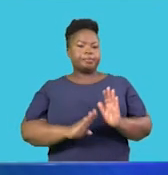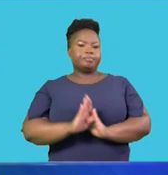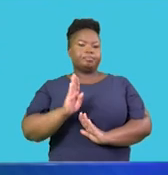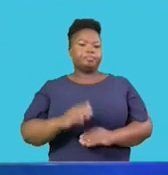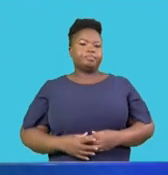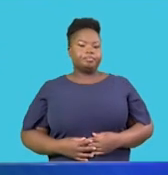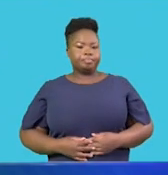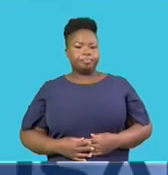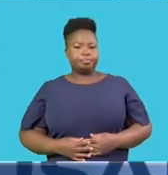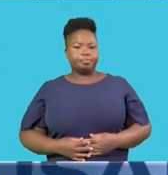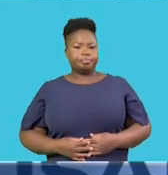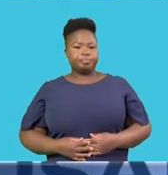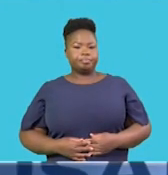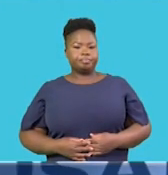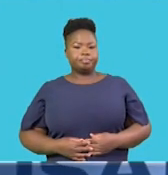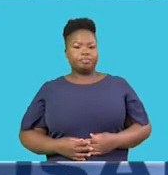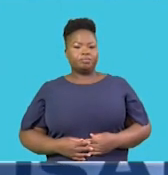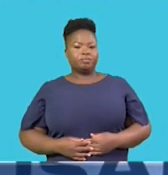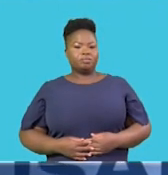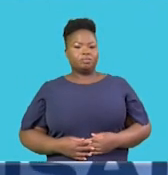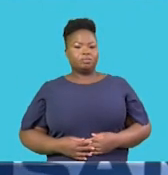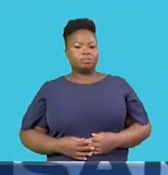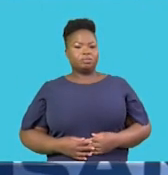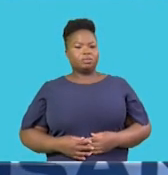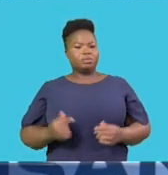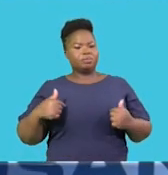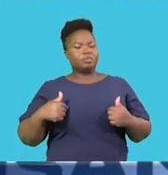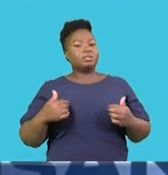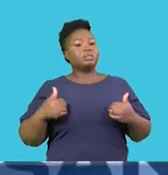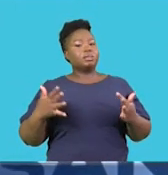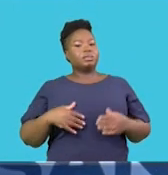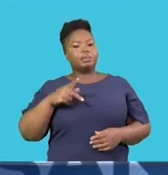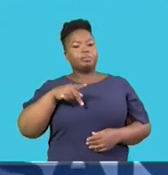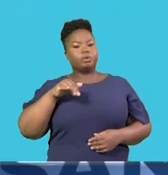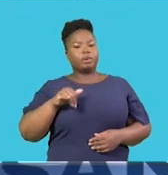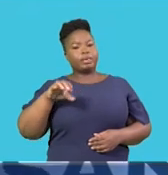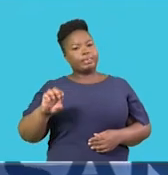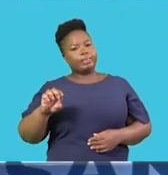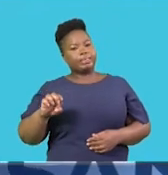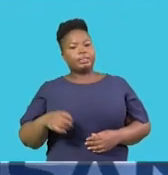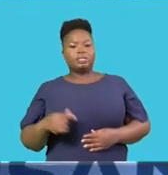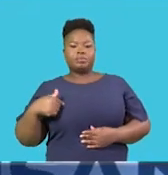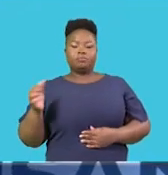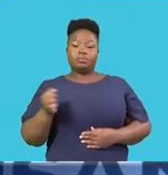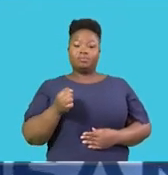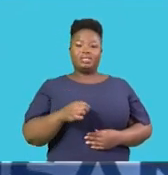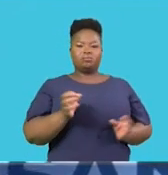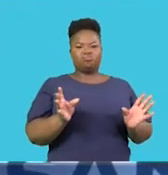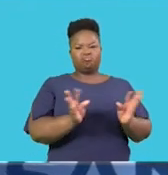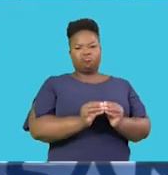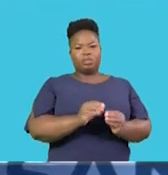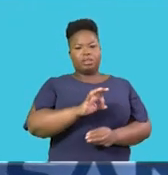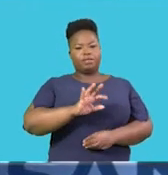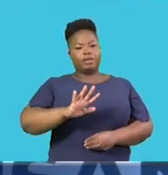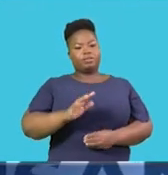babo. That's why nikuthoma ubereka SPYE and then banzeri nearly 35 and some of them